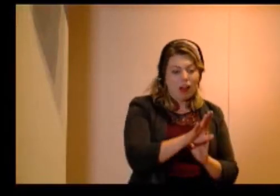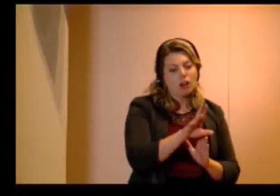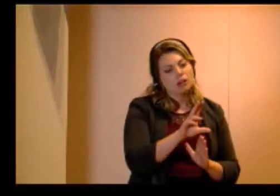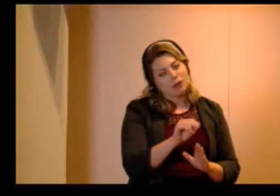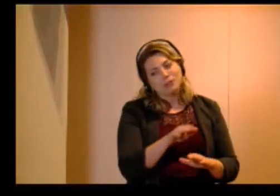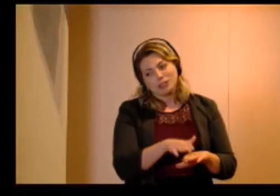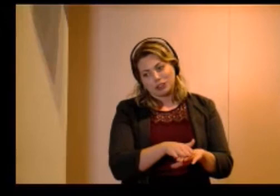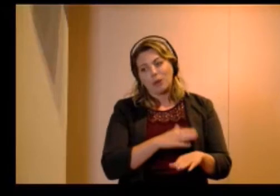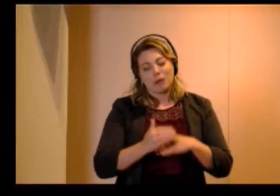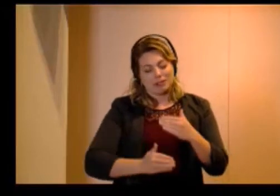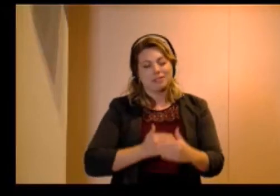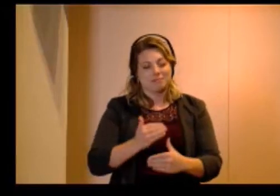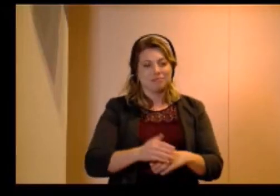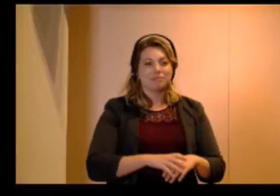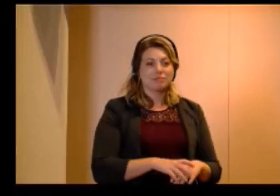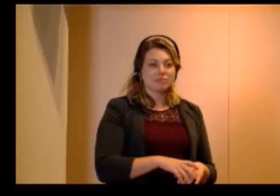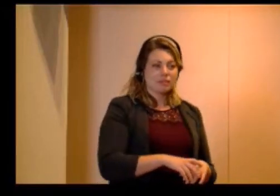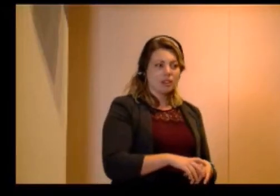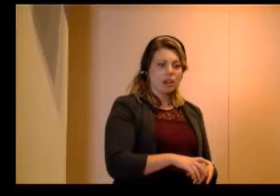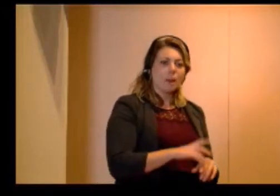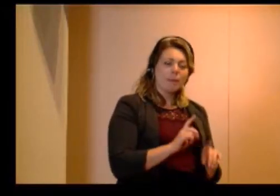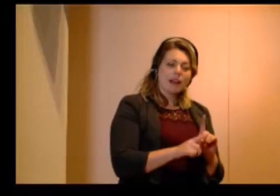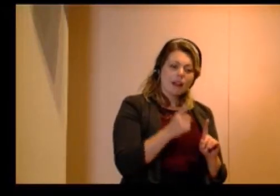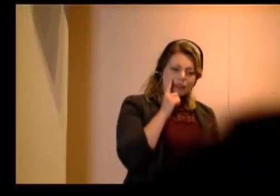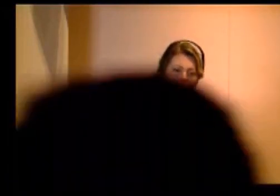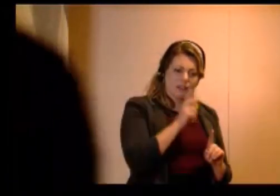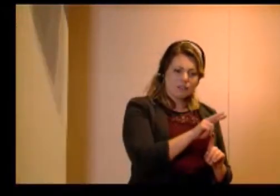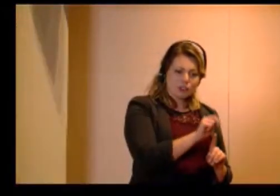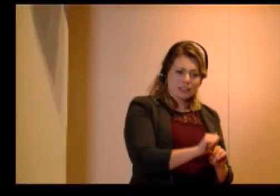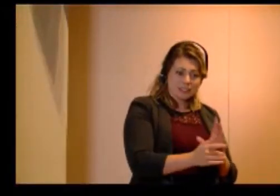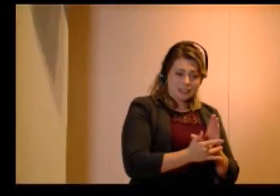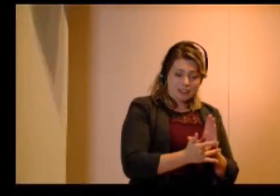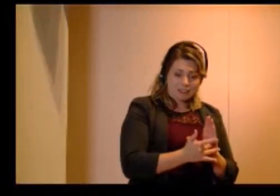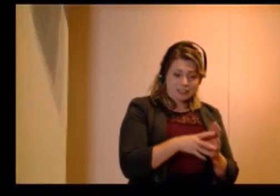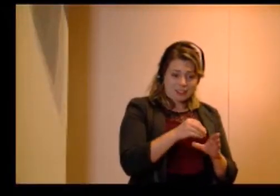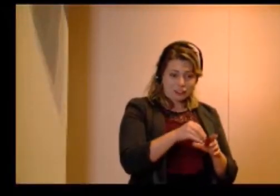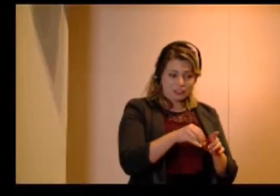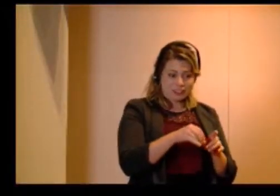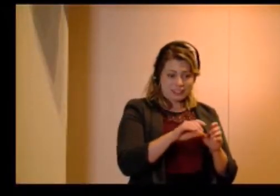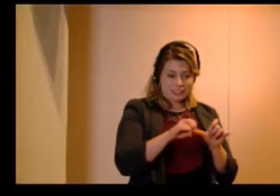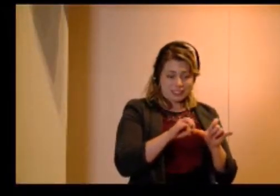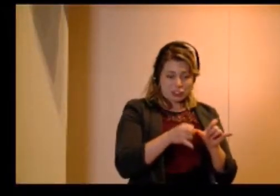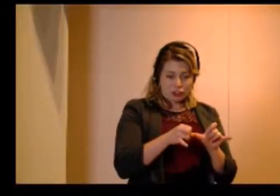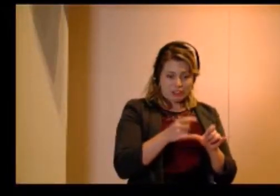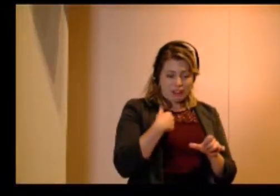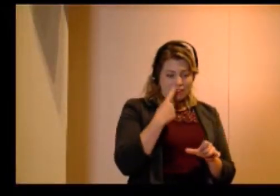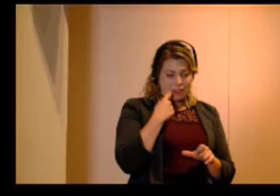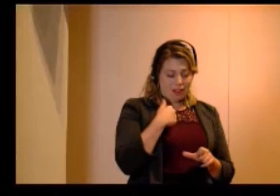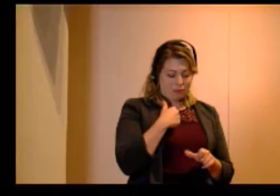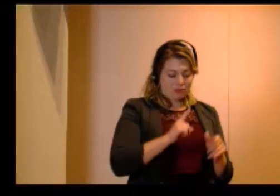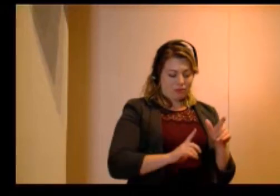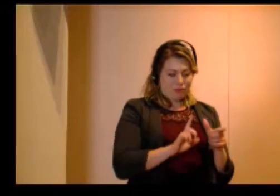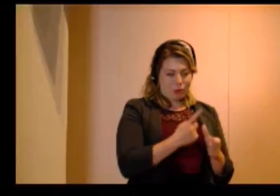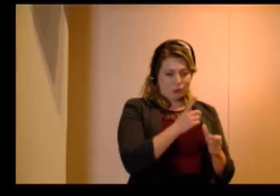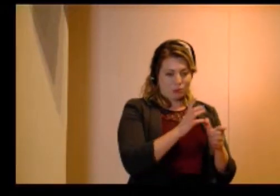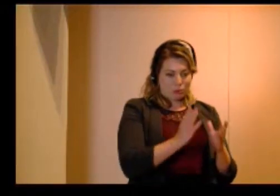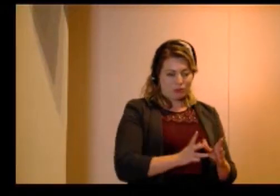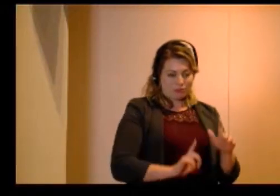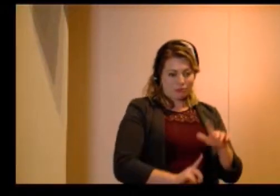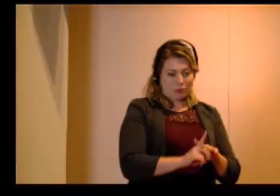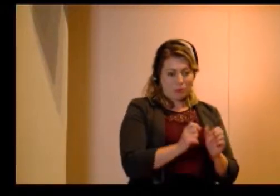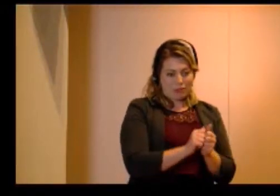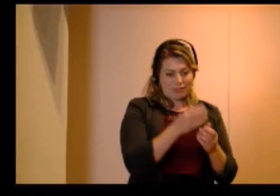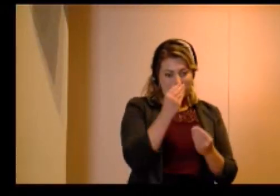process. But I believe at Virginia Tech in engineering, I was probably the first person to show up with data from the